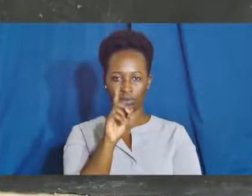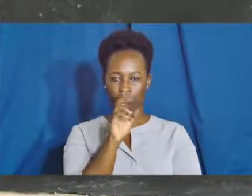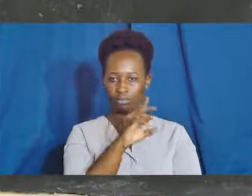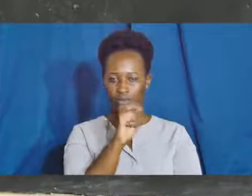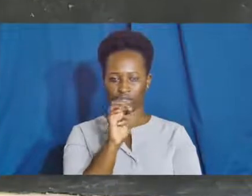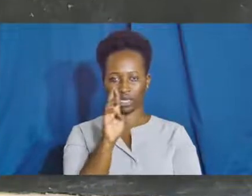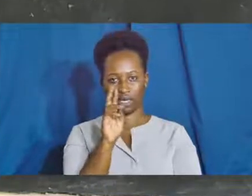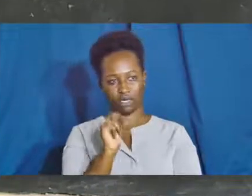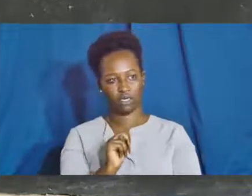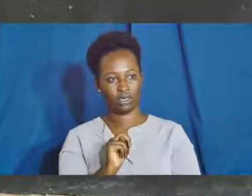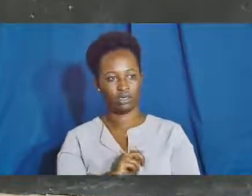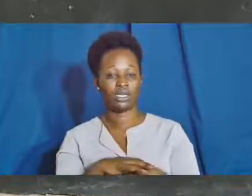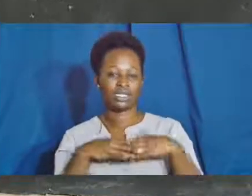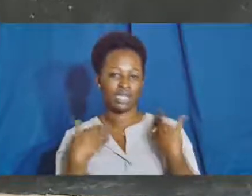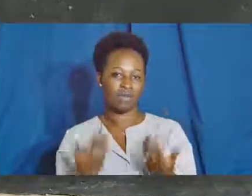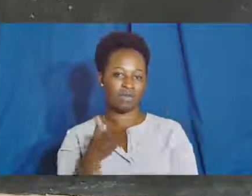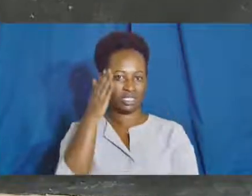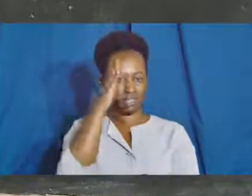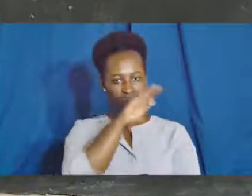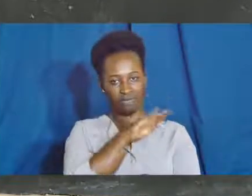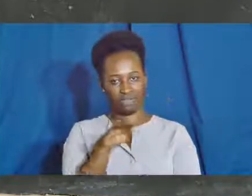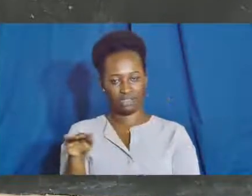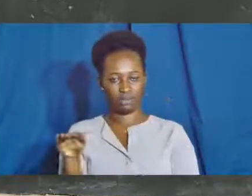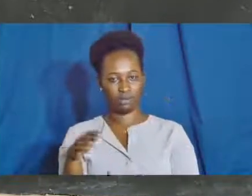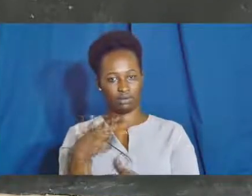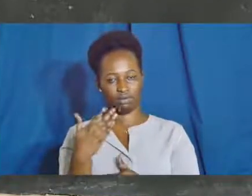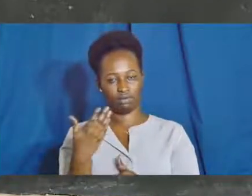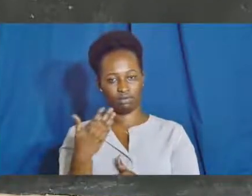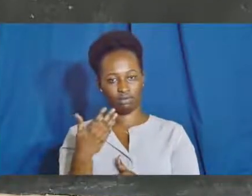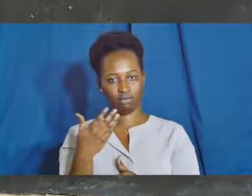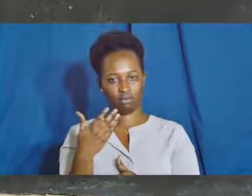the vertical format.